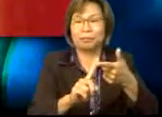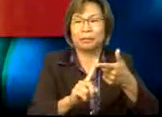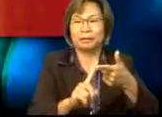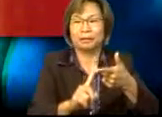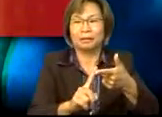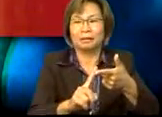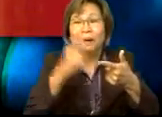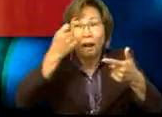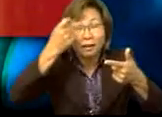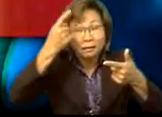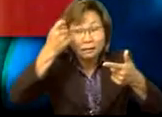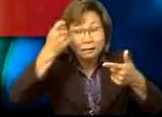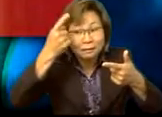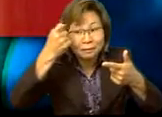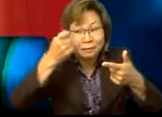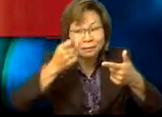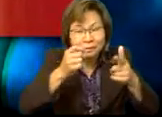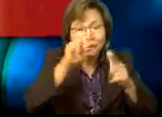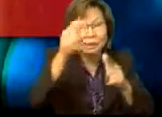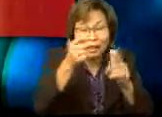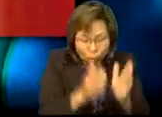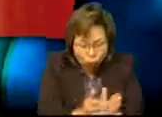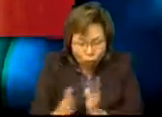Understand the order of events.